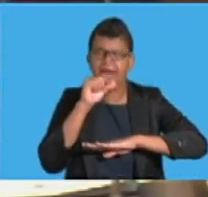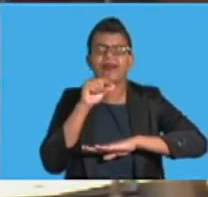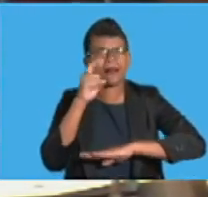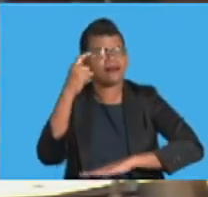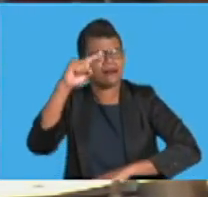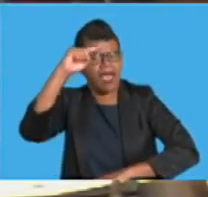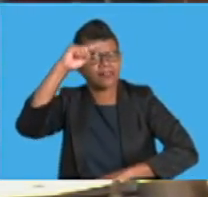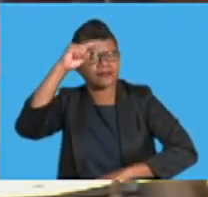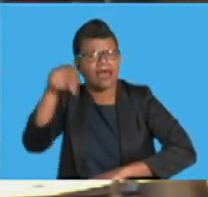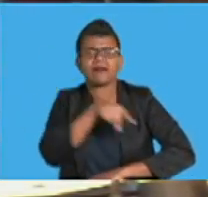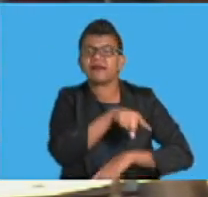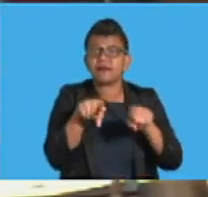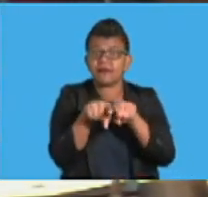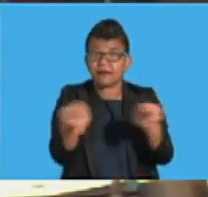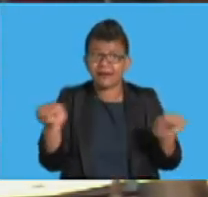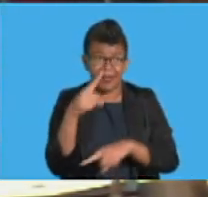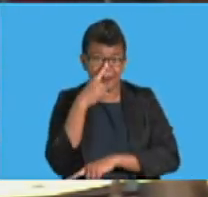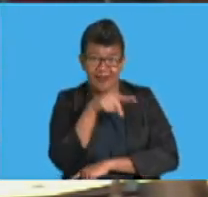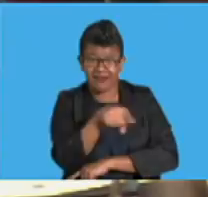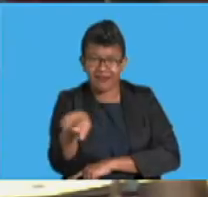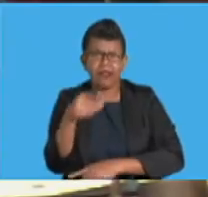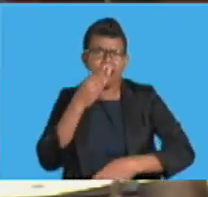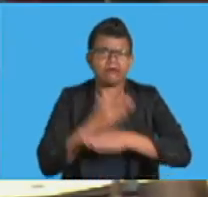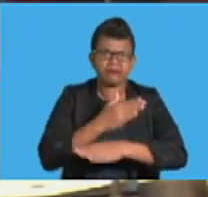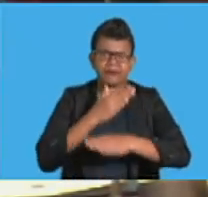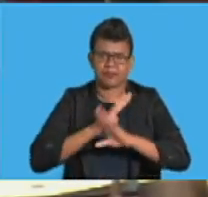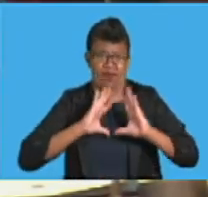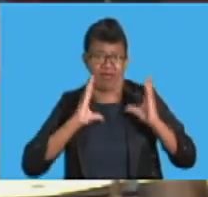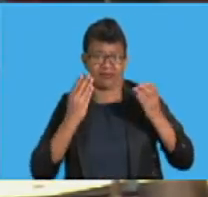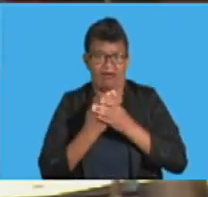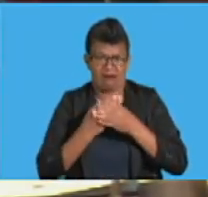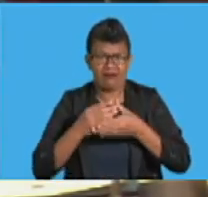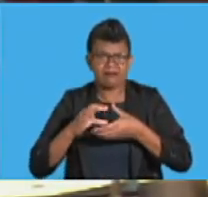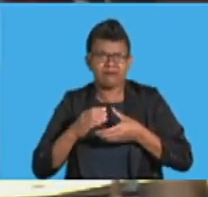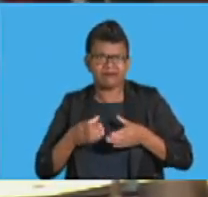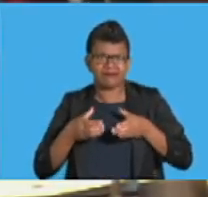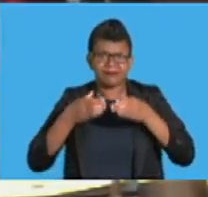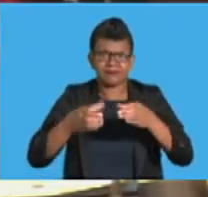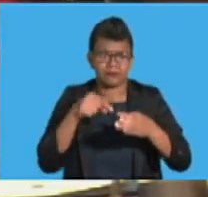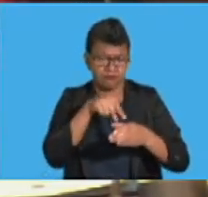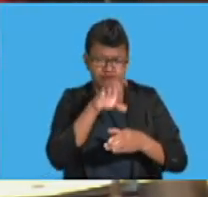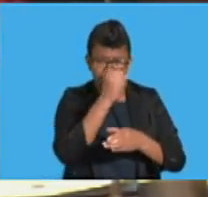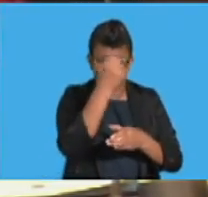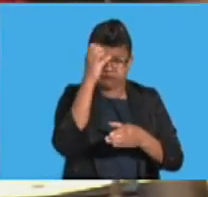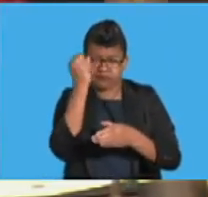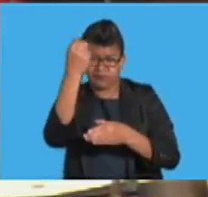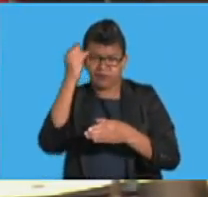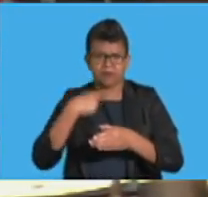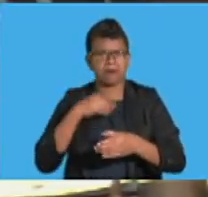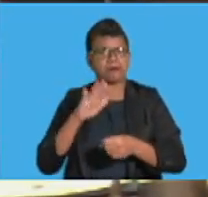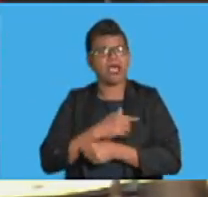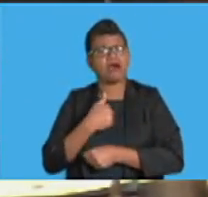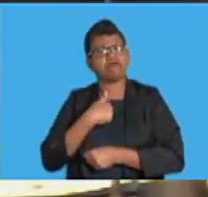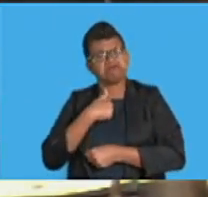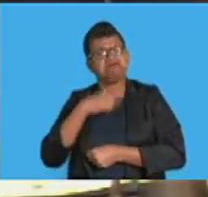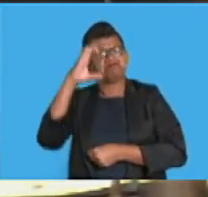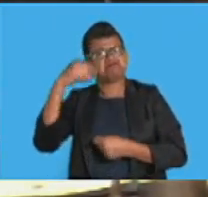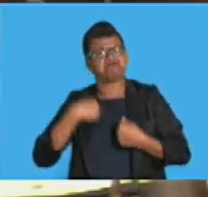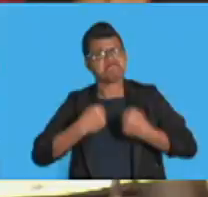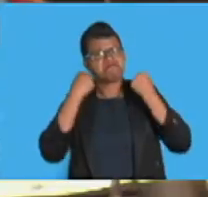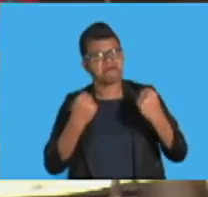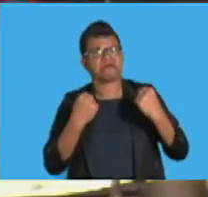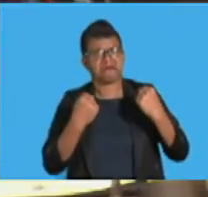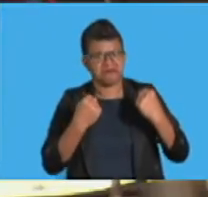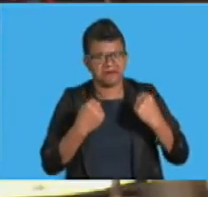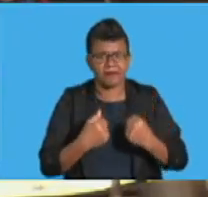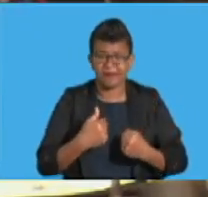our citizens and works collectively over and over petty point scoring to make this country strong and vibrant. I take this opportunity,